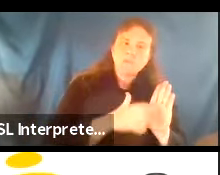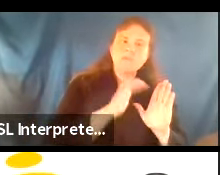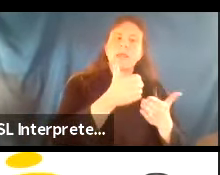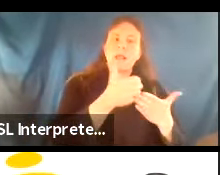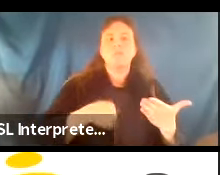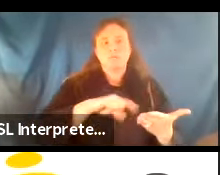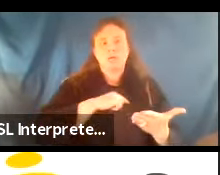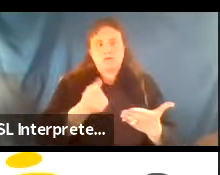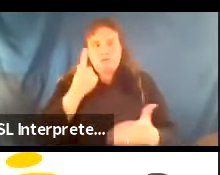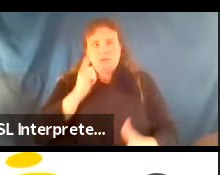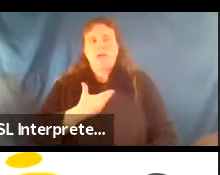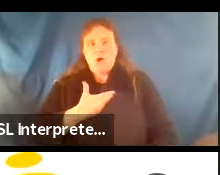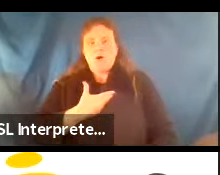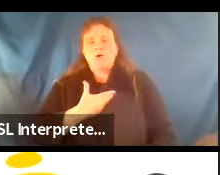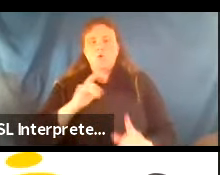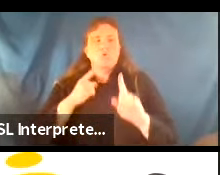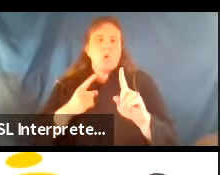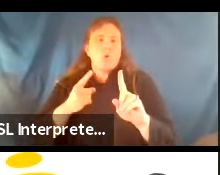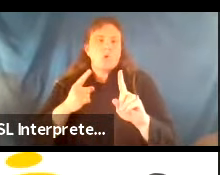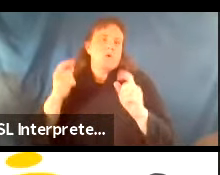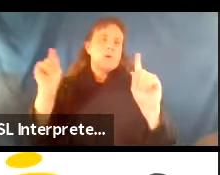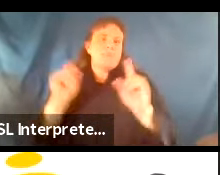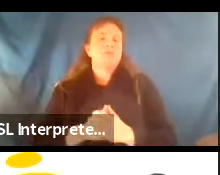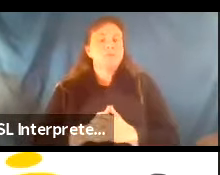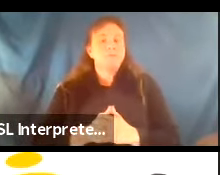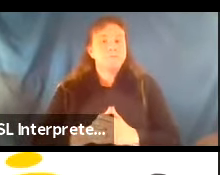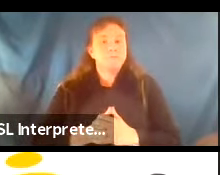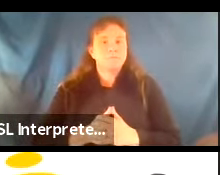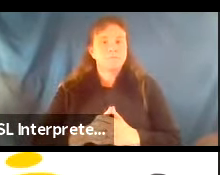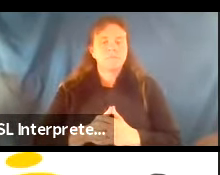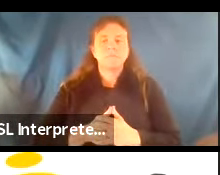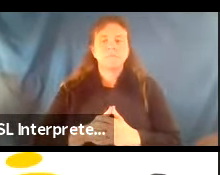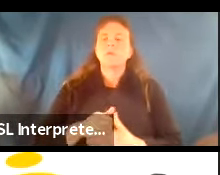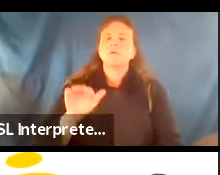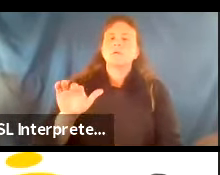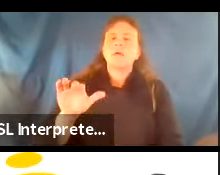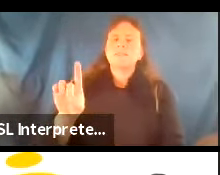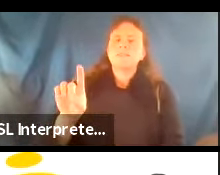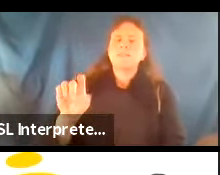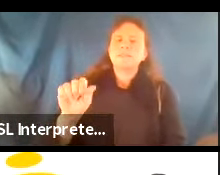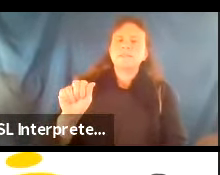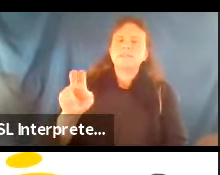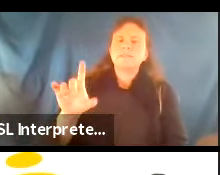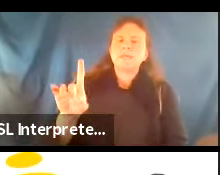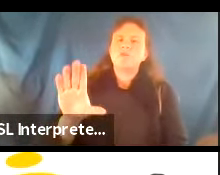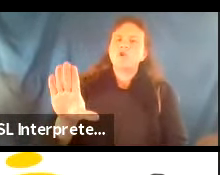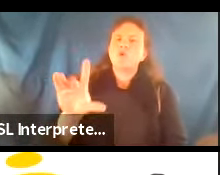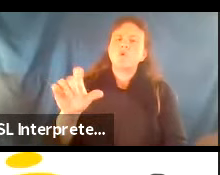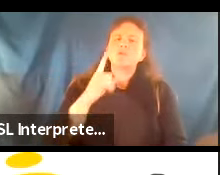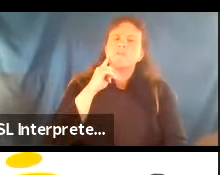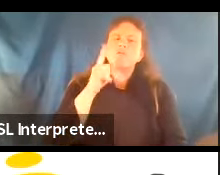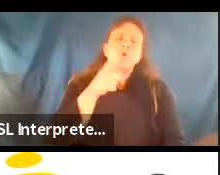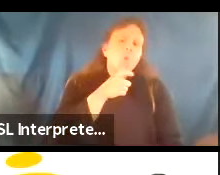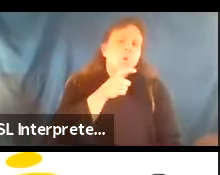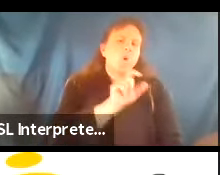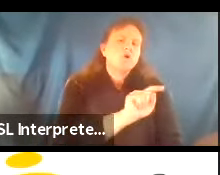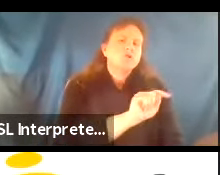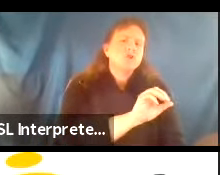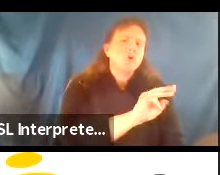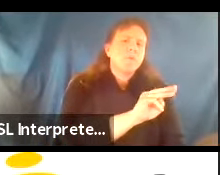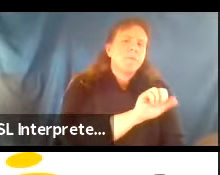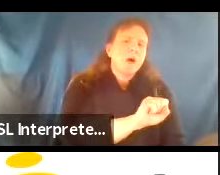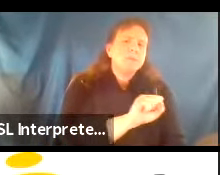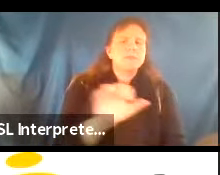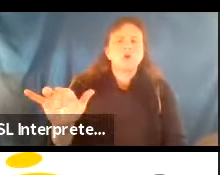it. Great. So David, is your question for Tomas or for Yolanda? And don't forget